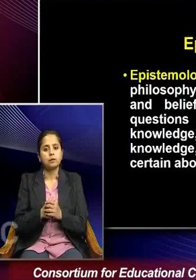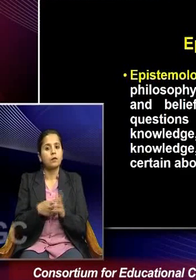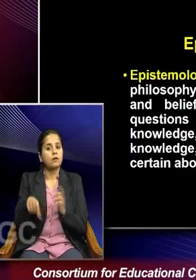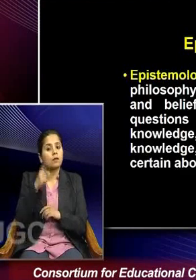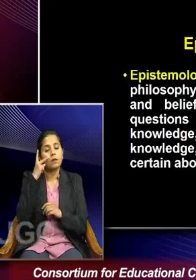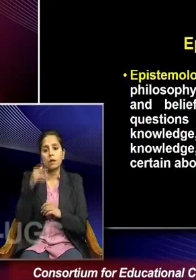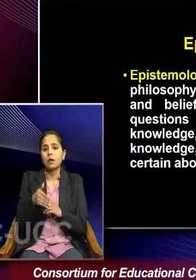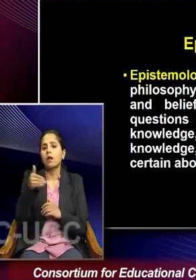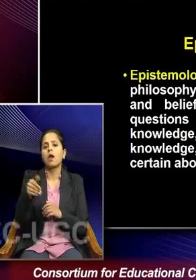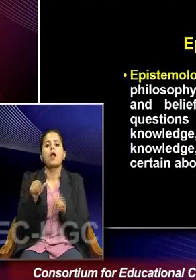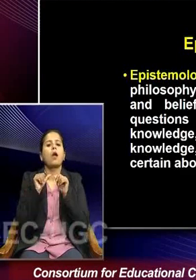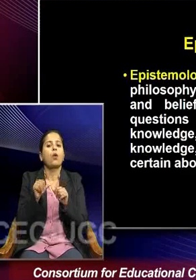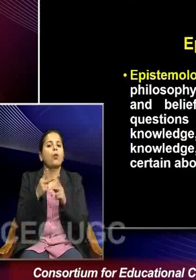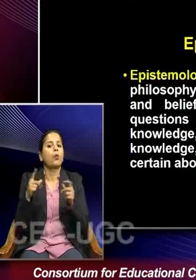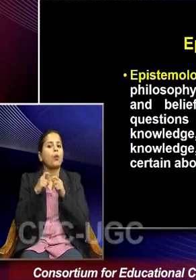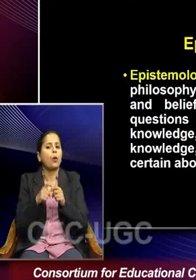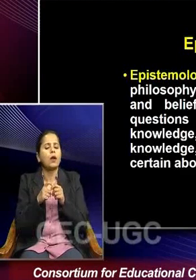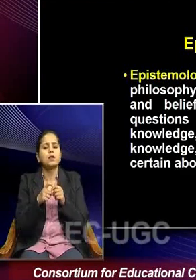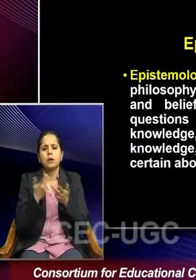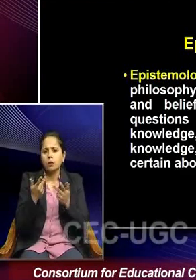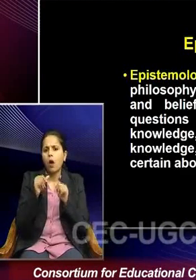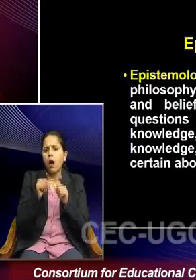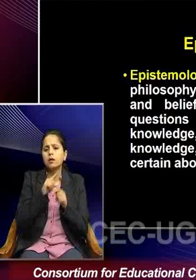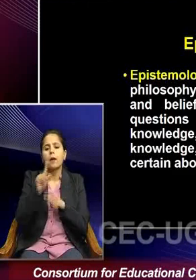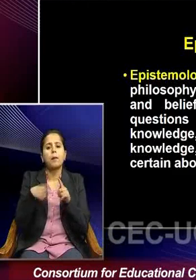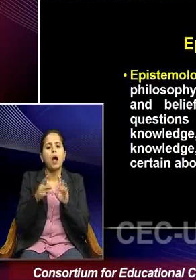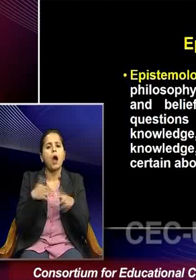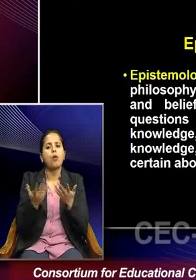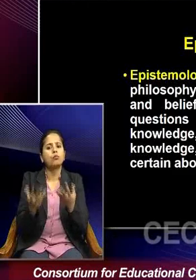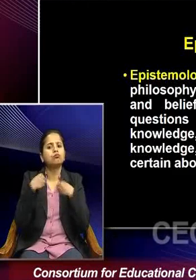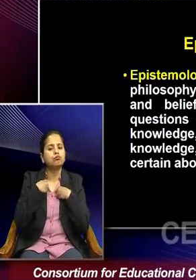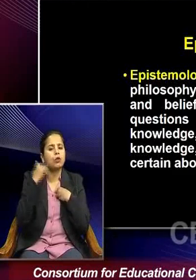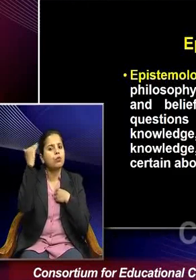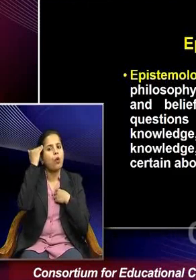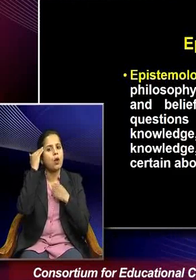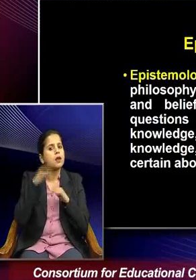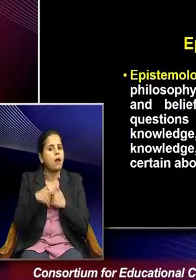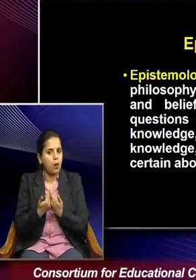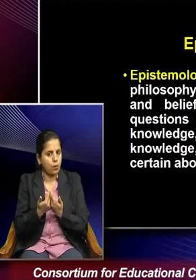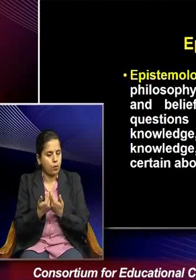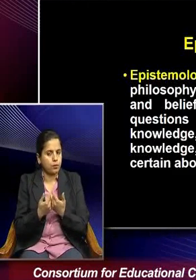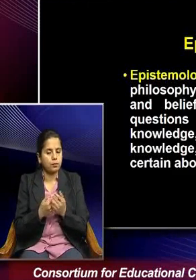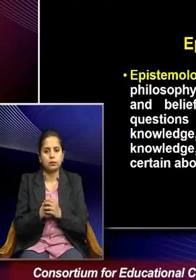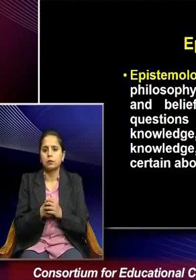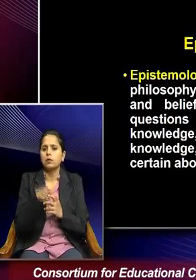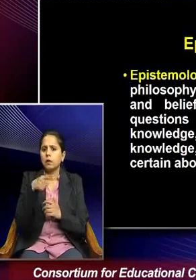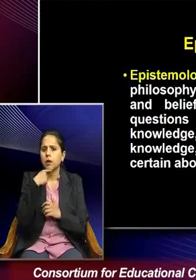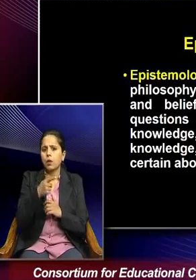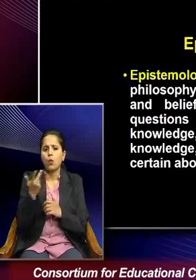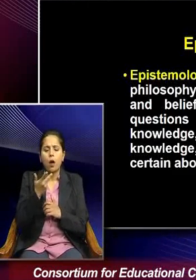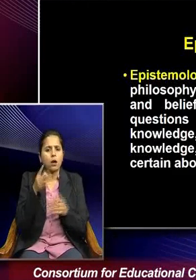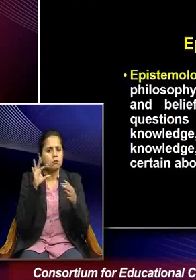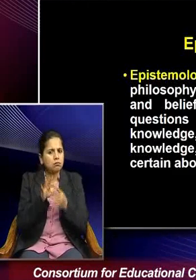seeks to answer questions about how we acquire knowledge, what counts